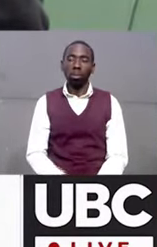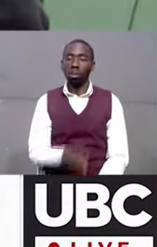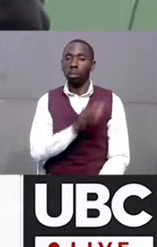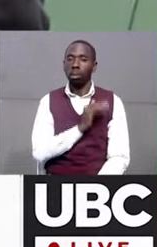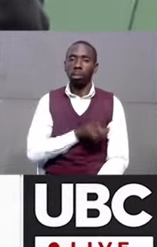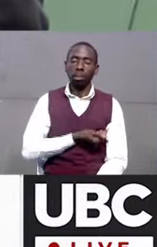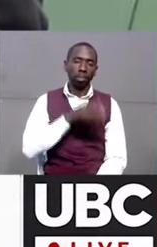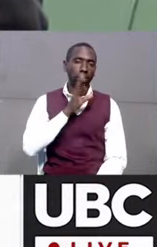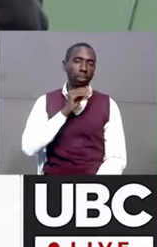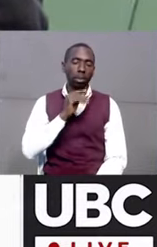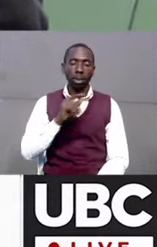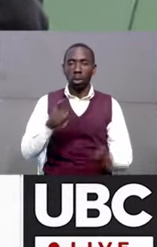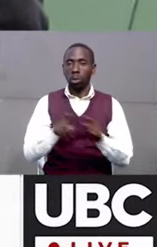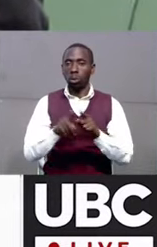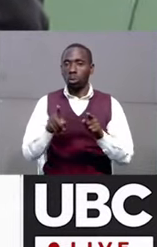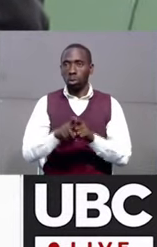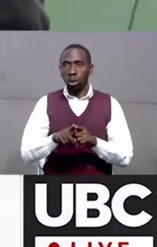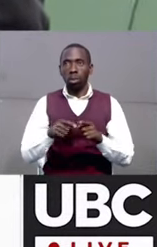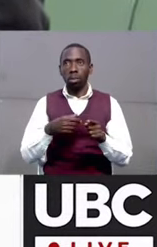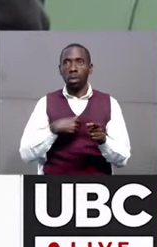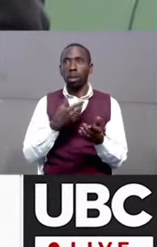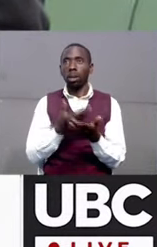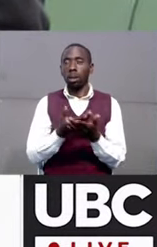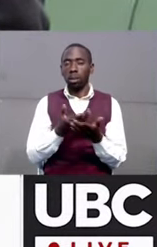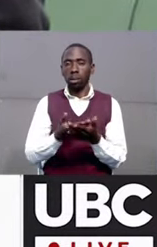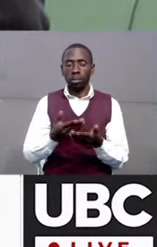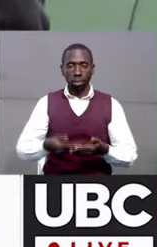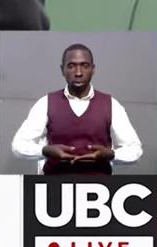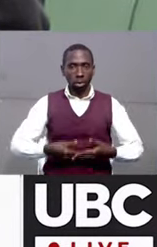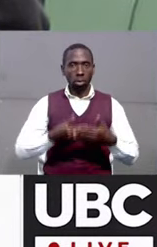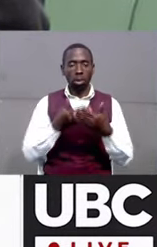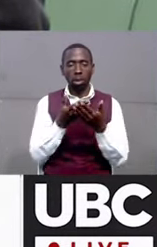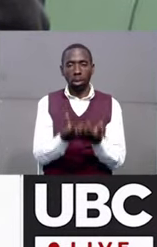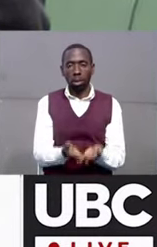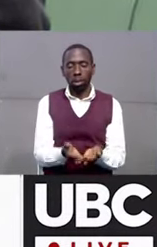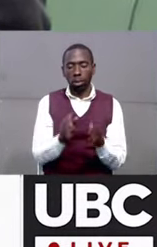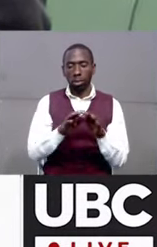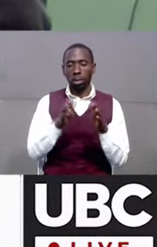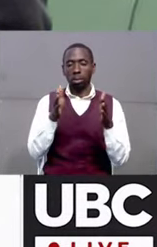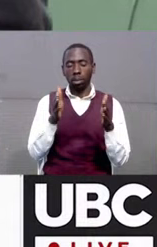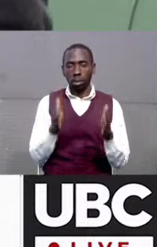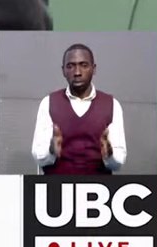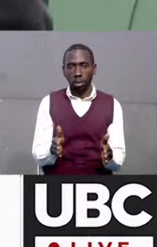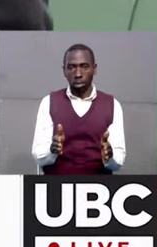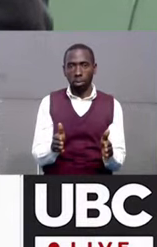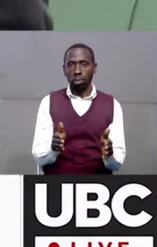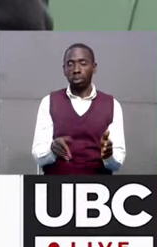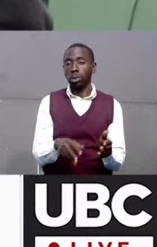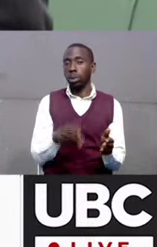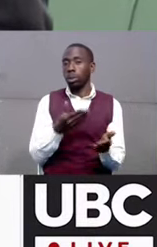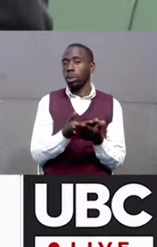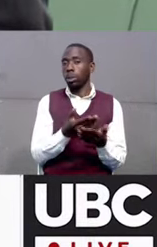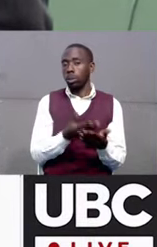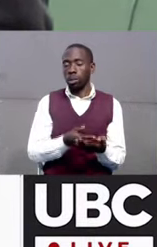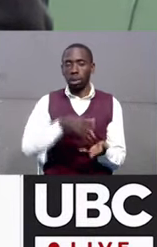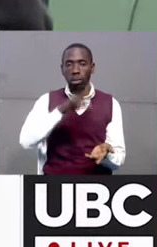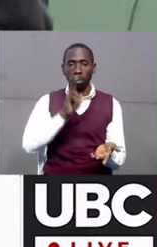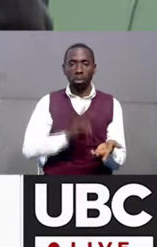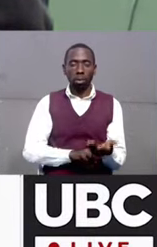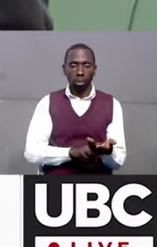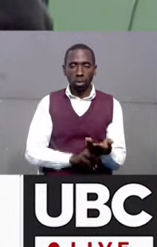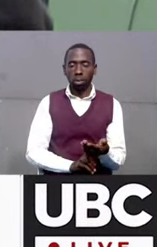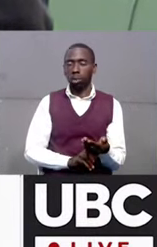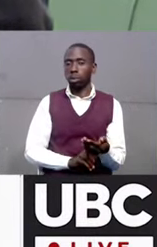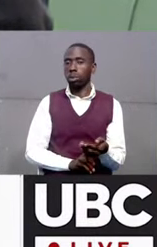Madam Speaker, I beg to lay on table the request for approval